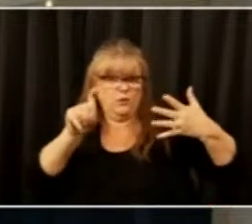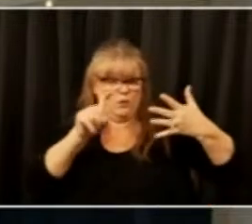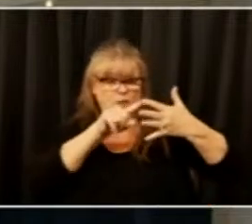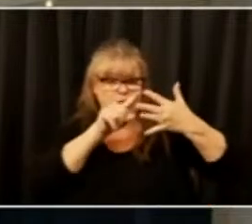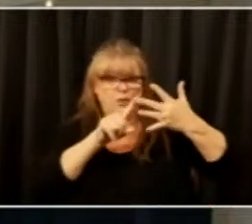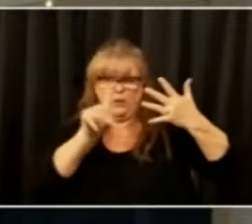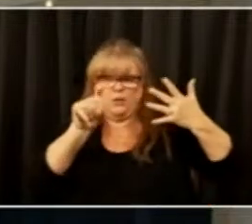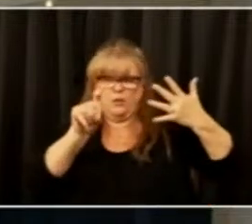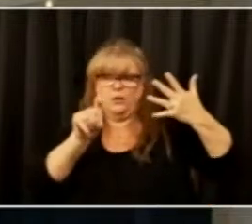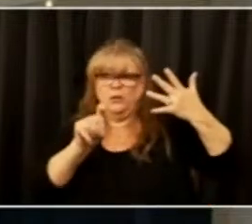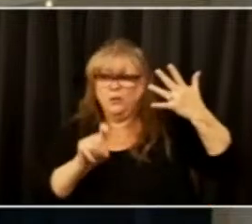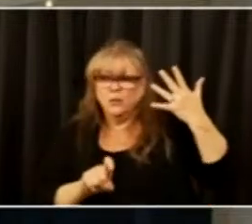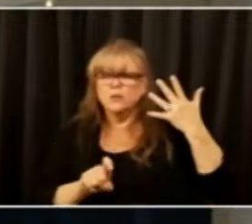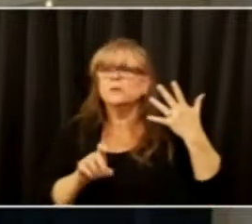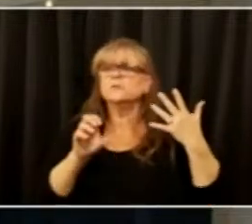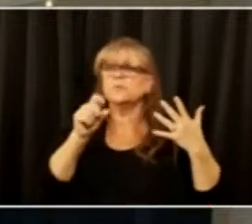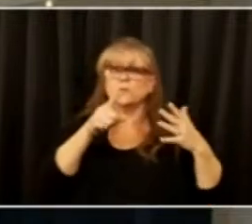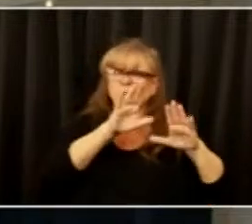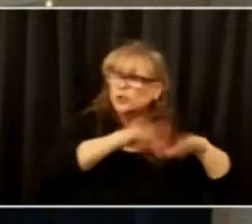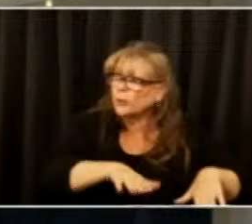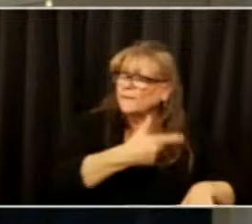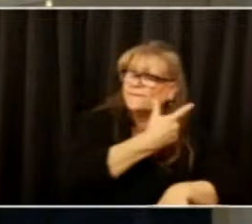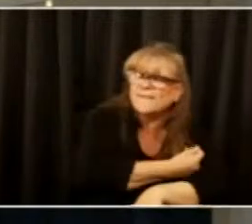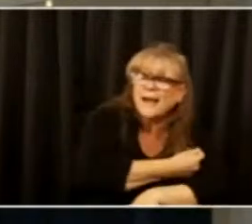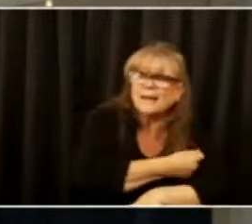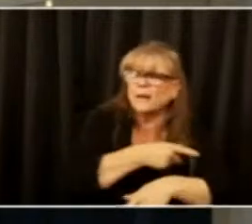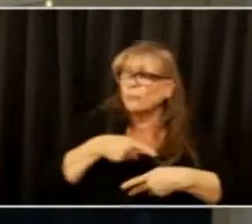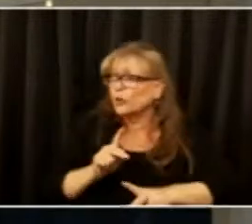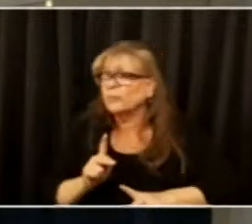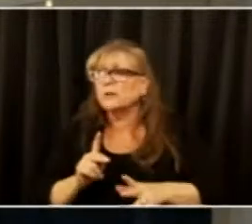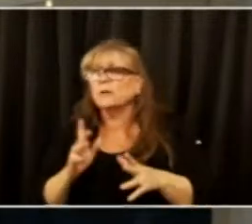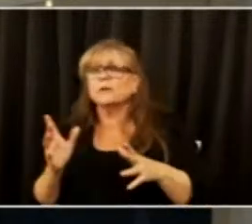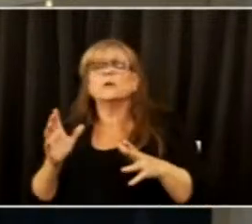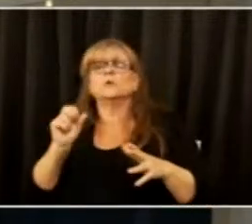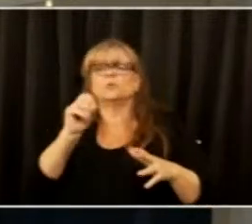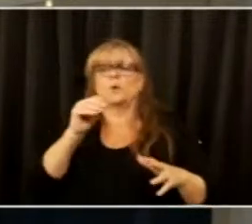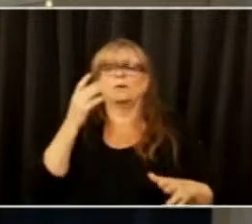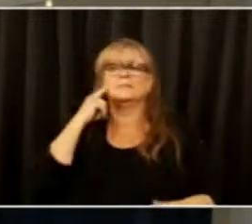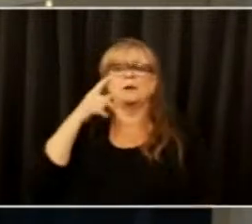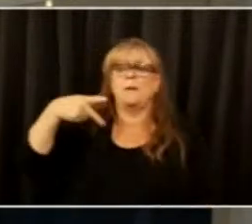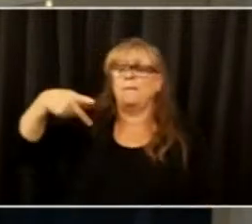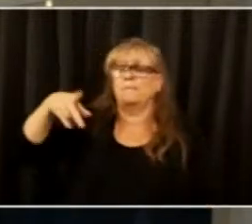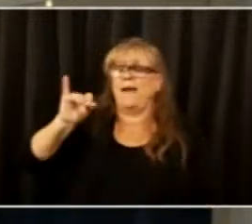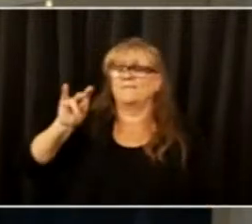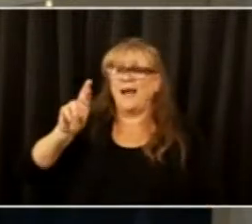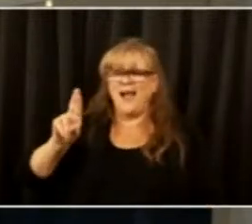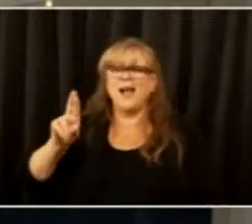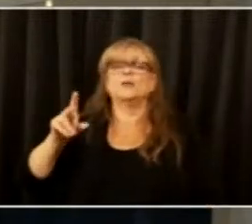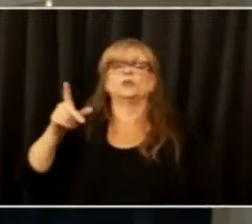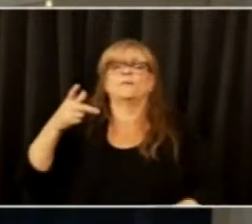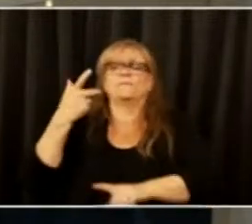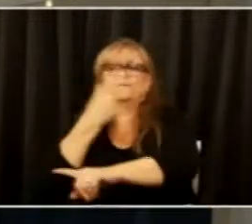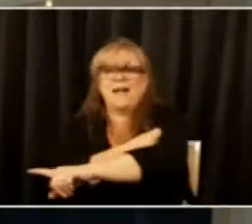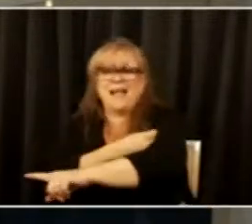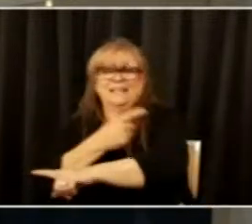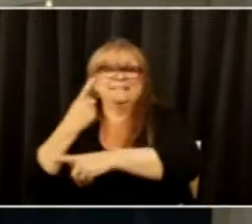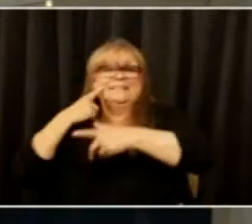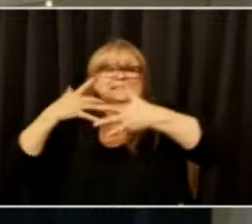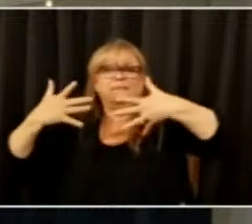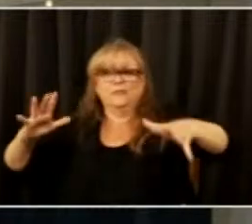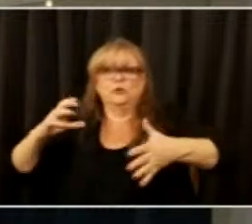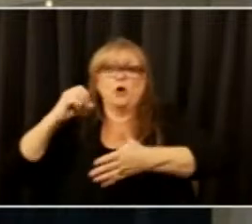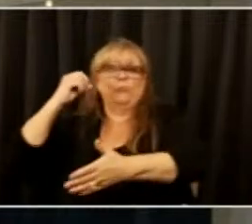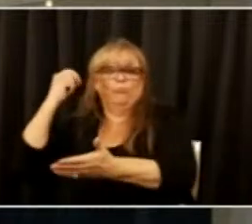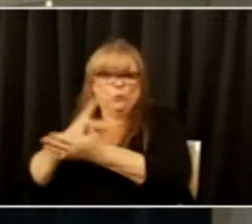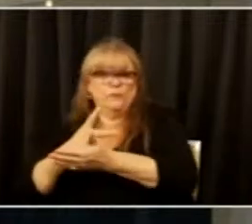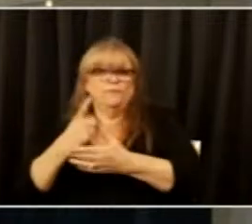best to get you an answer. Since the Pfizer vaccine was recently approved for Coloradans aged 12 to 15, I know that many parents across the state are